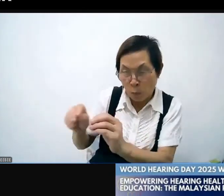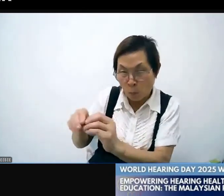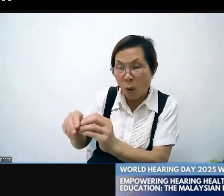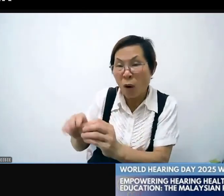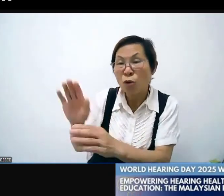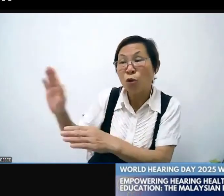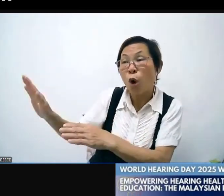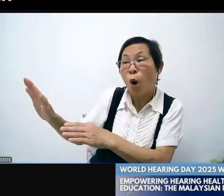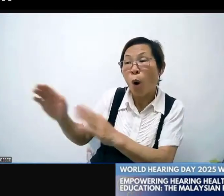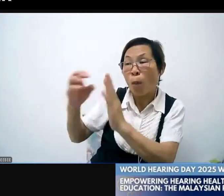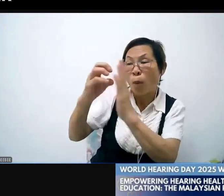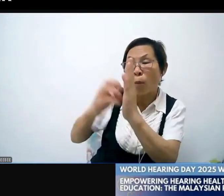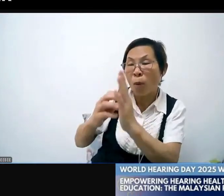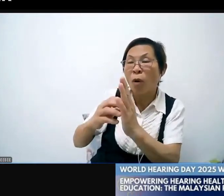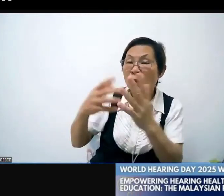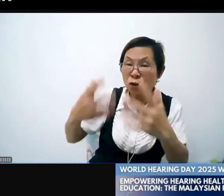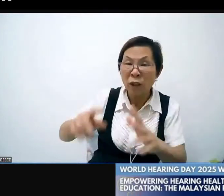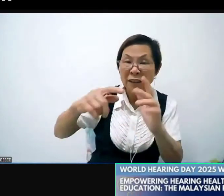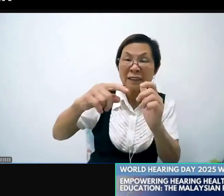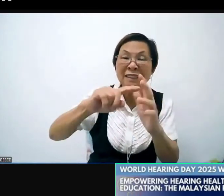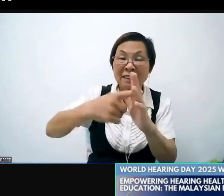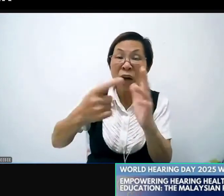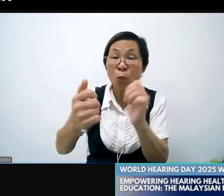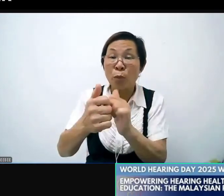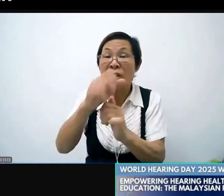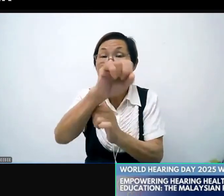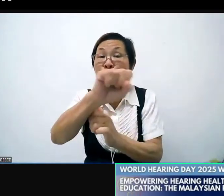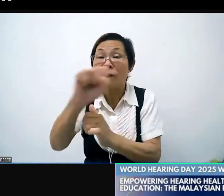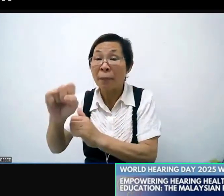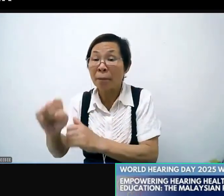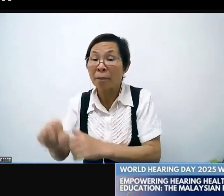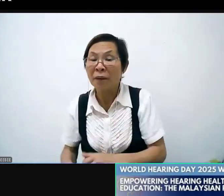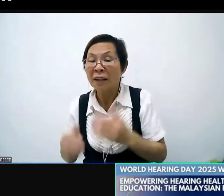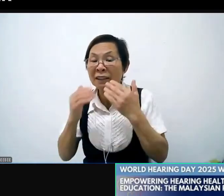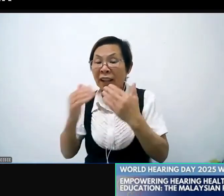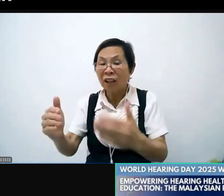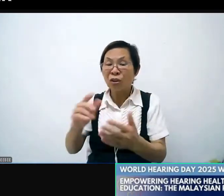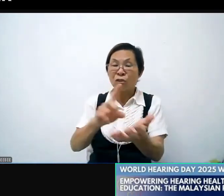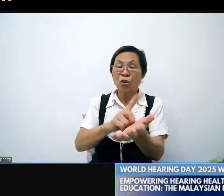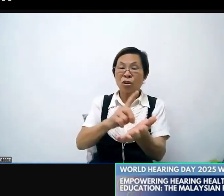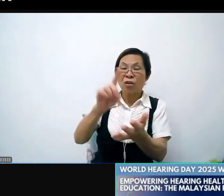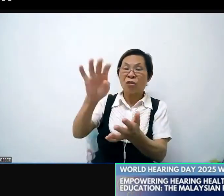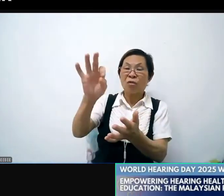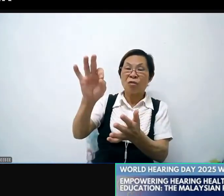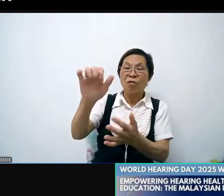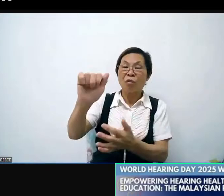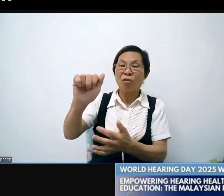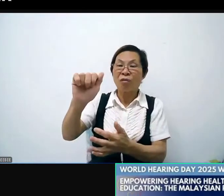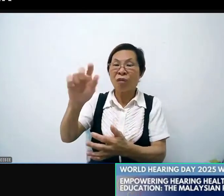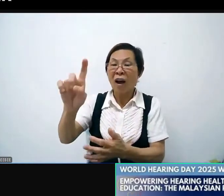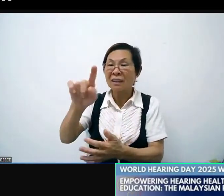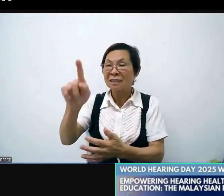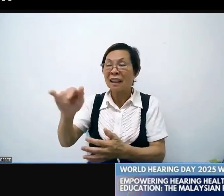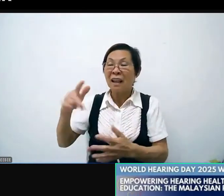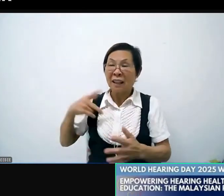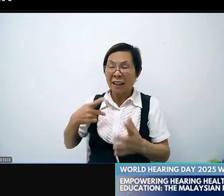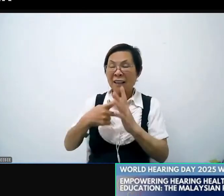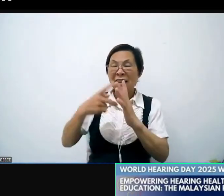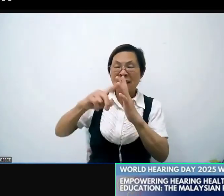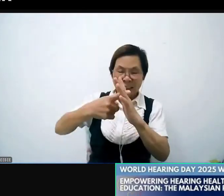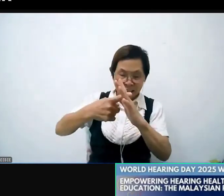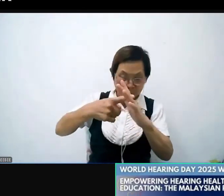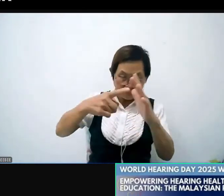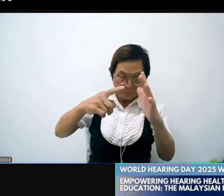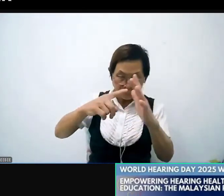have developed with the SEAMEO SEN. Okay, thank you, Dr. Fazil. Let's start with the cost first lah kan.